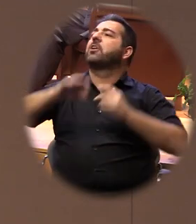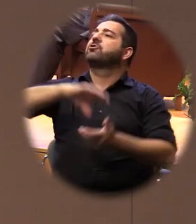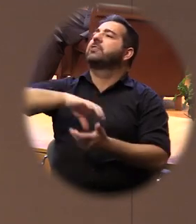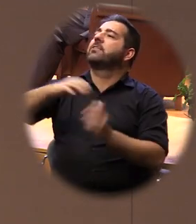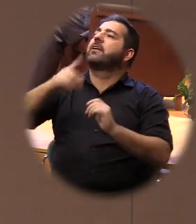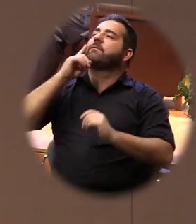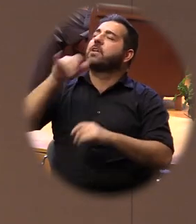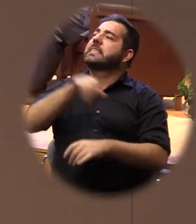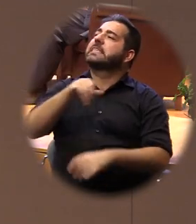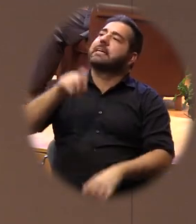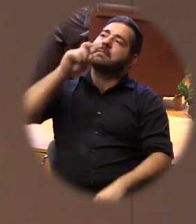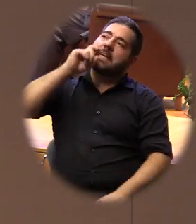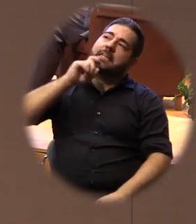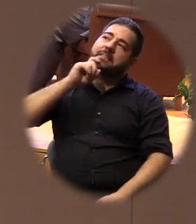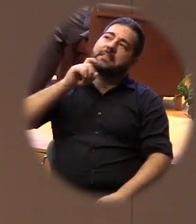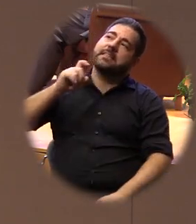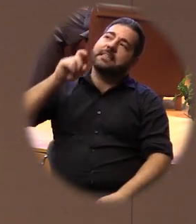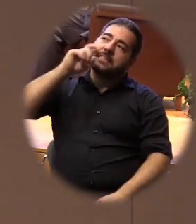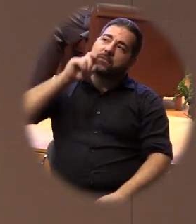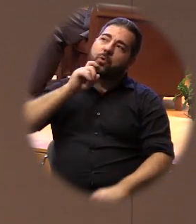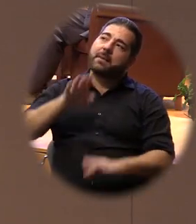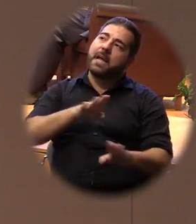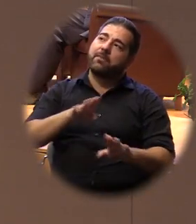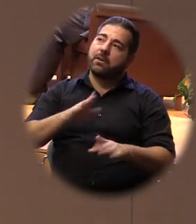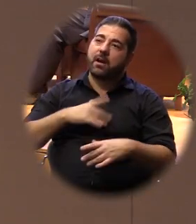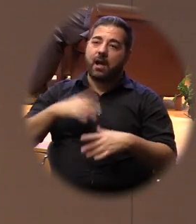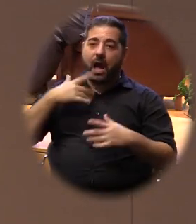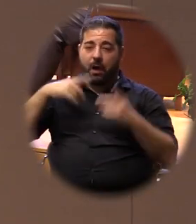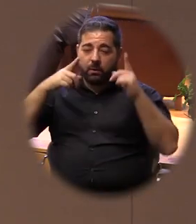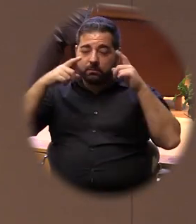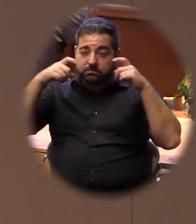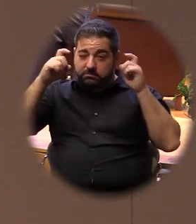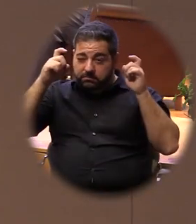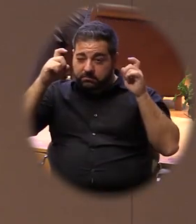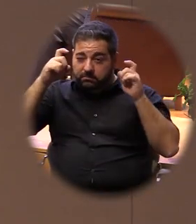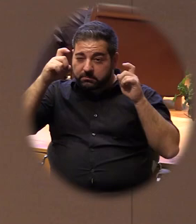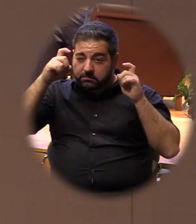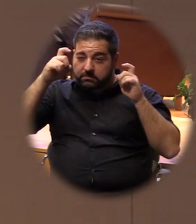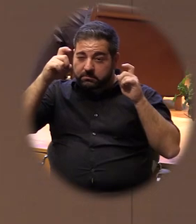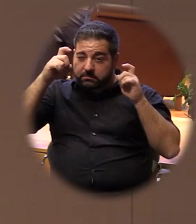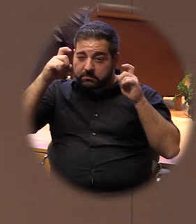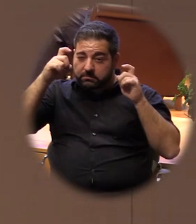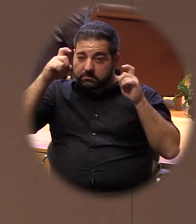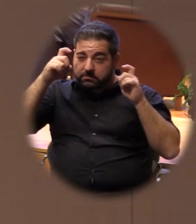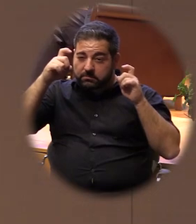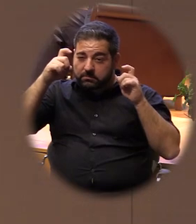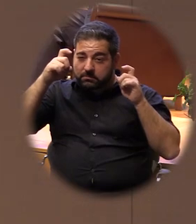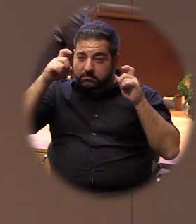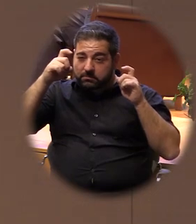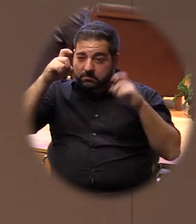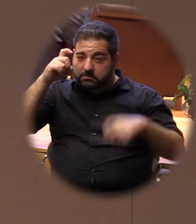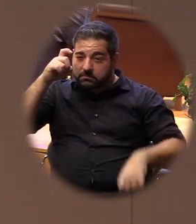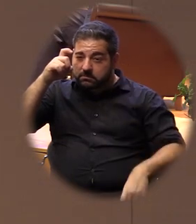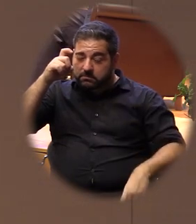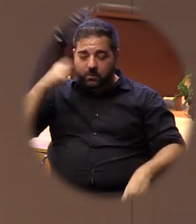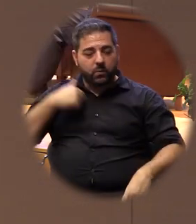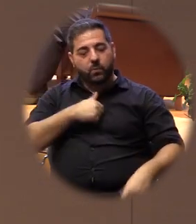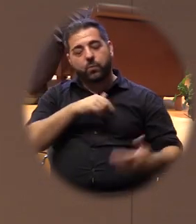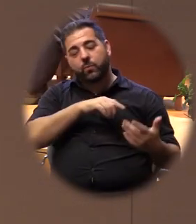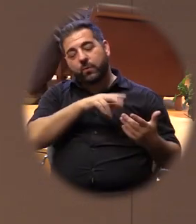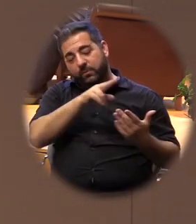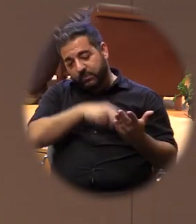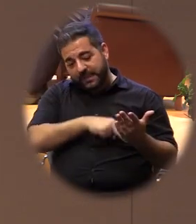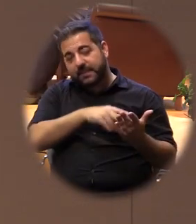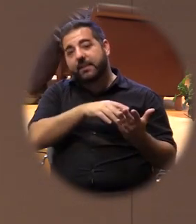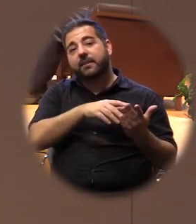same-sex sexual behavior, our collective eyebrow raises, we read the science, the